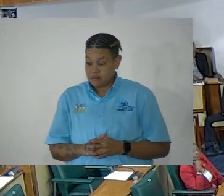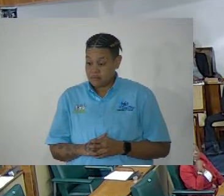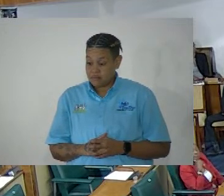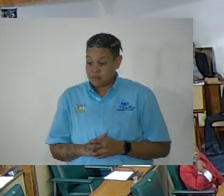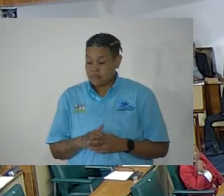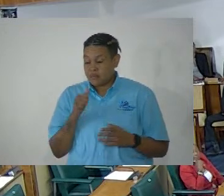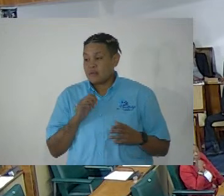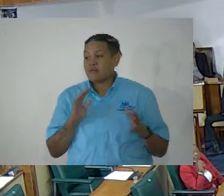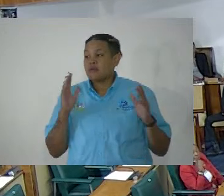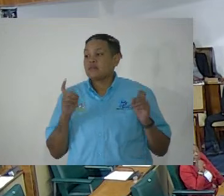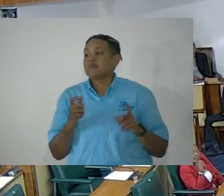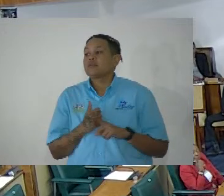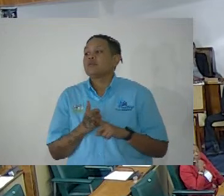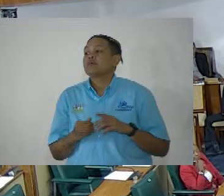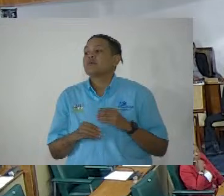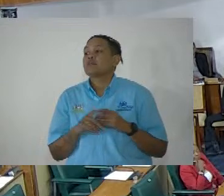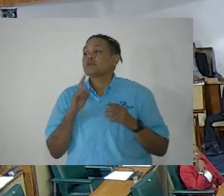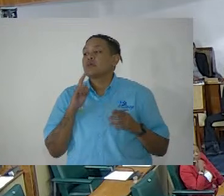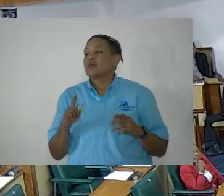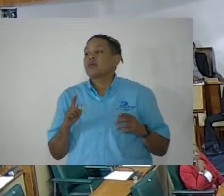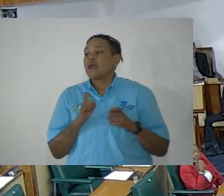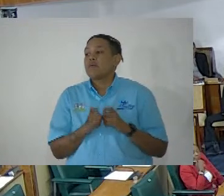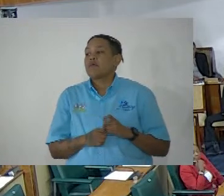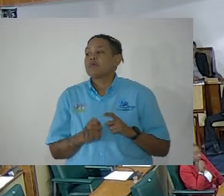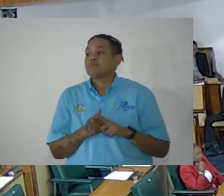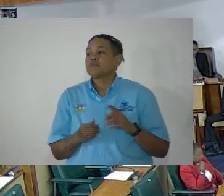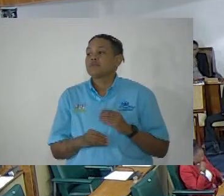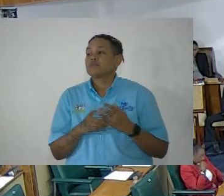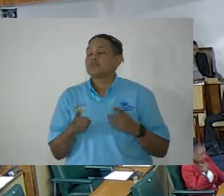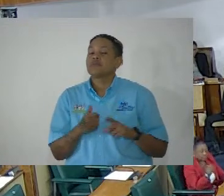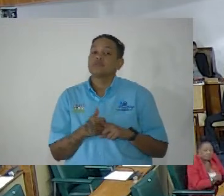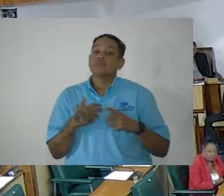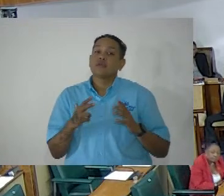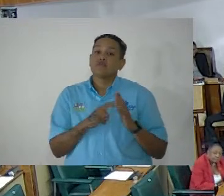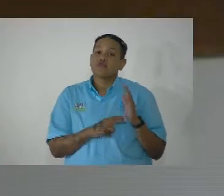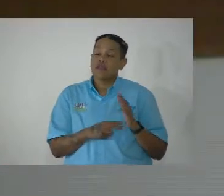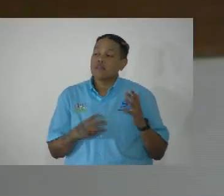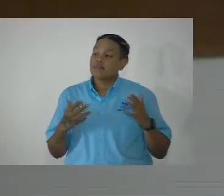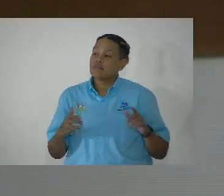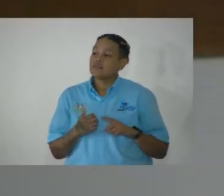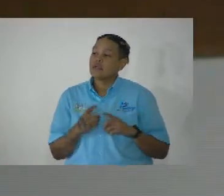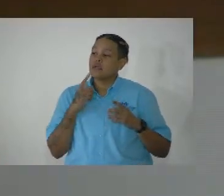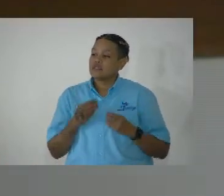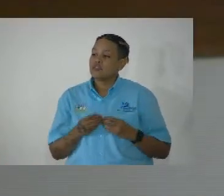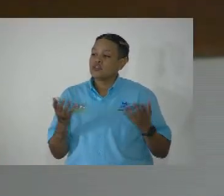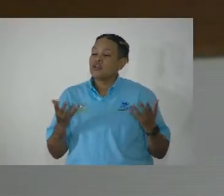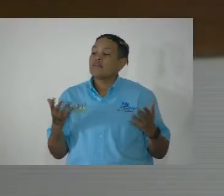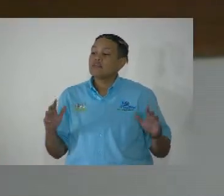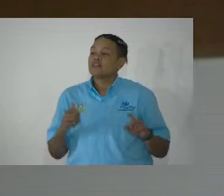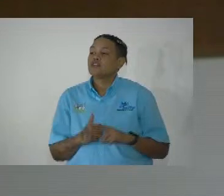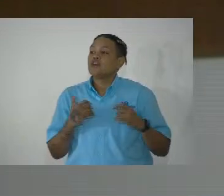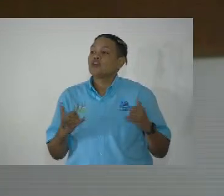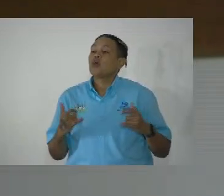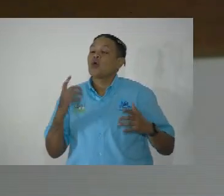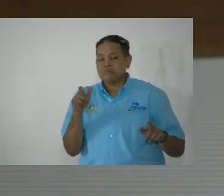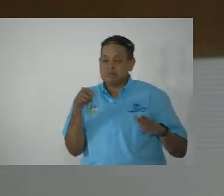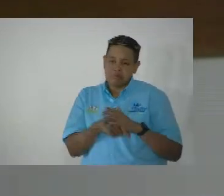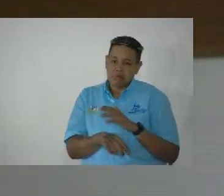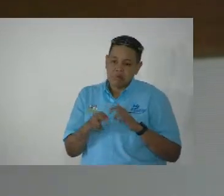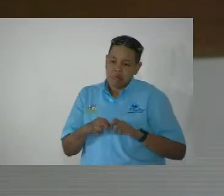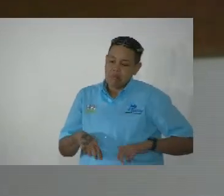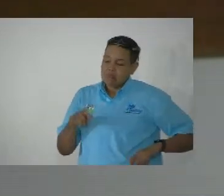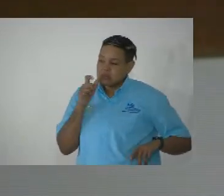Madam Speaker, the amendments have been read out and circulated and are